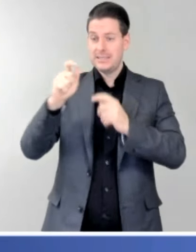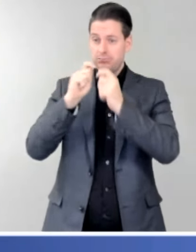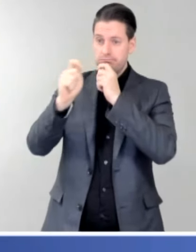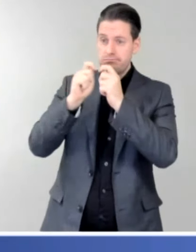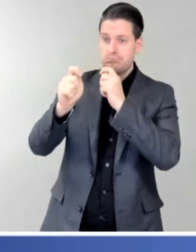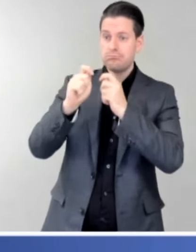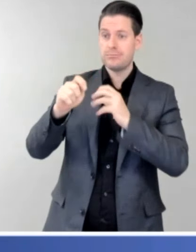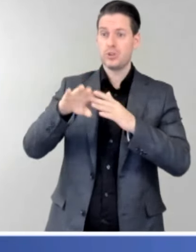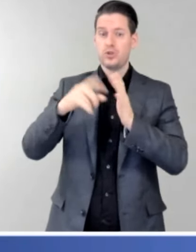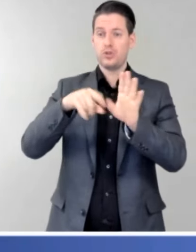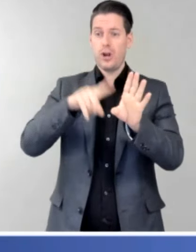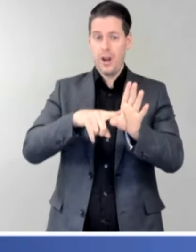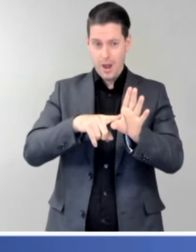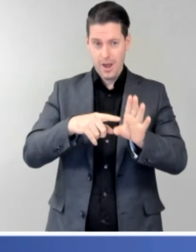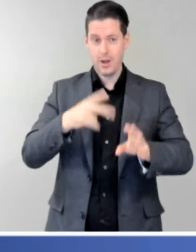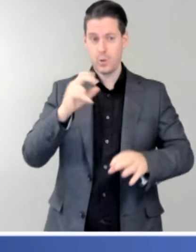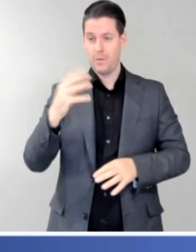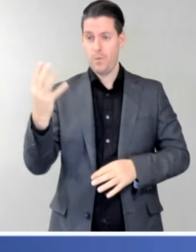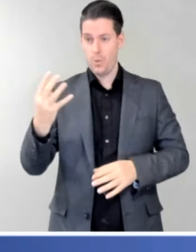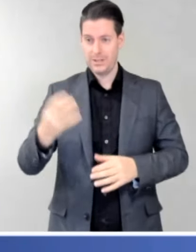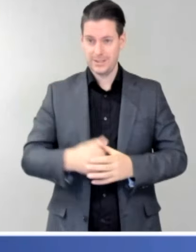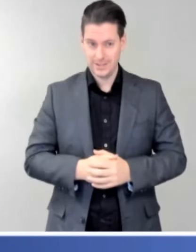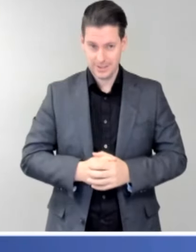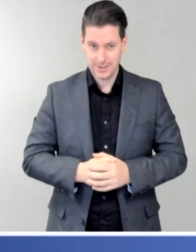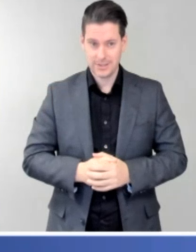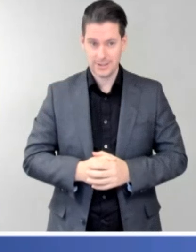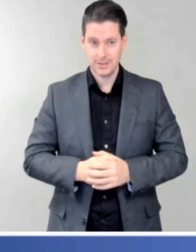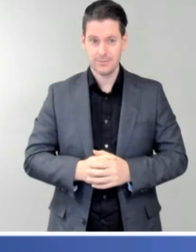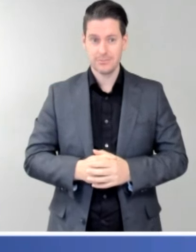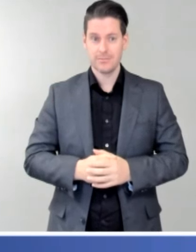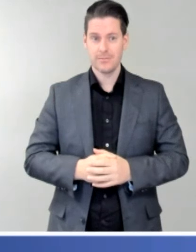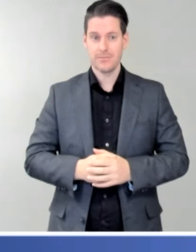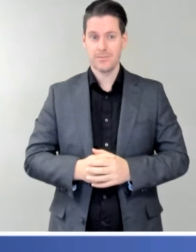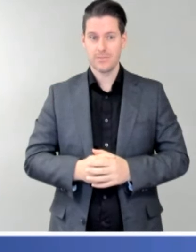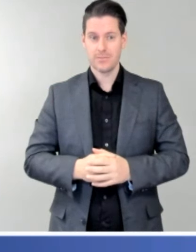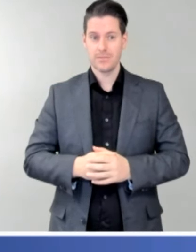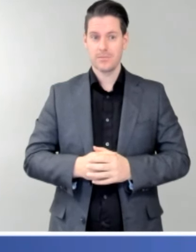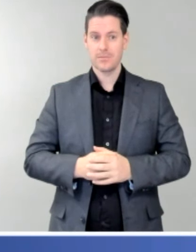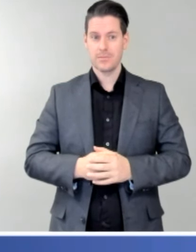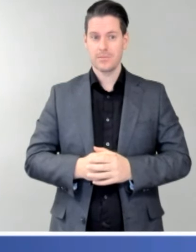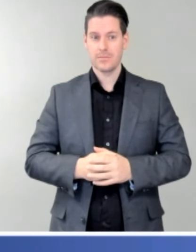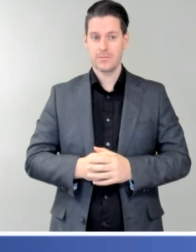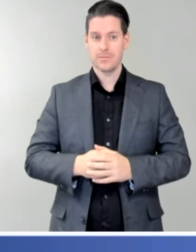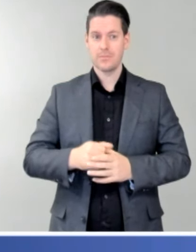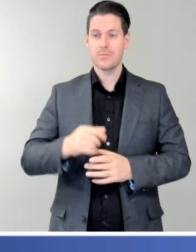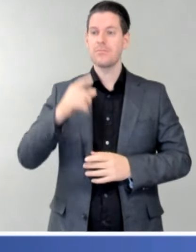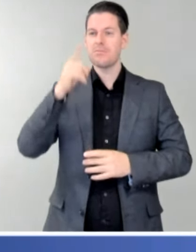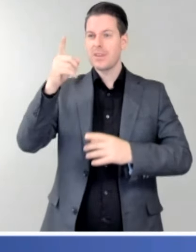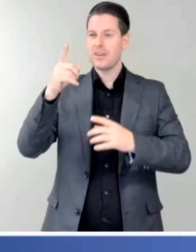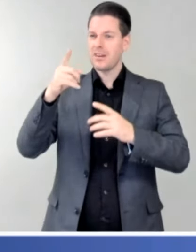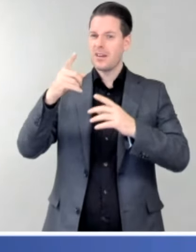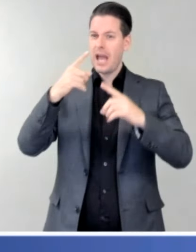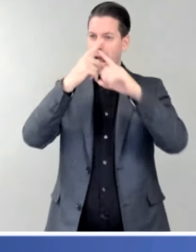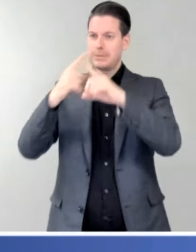to report from Schiphol Airport, a place hundreds of strangers were drawn to lay flowers and offer